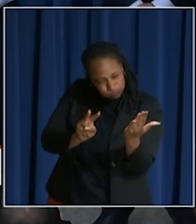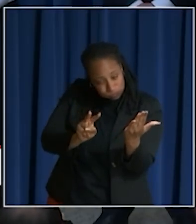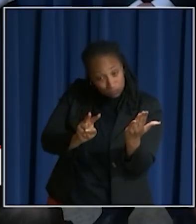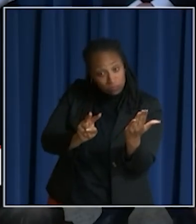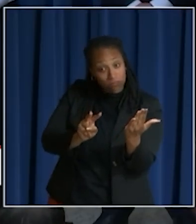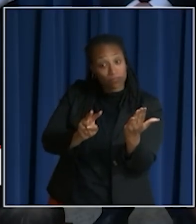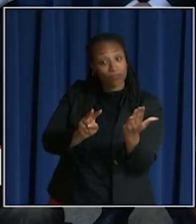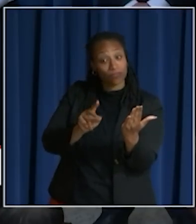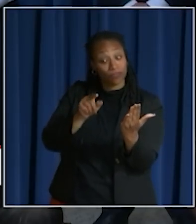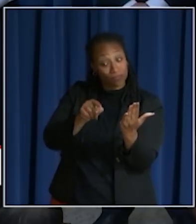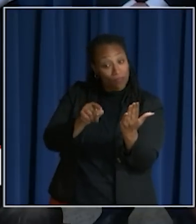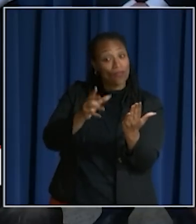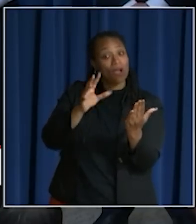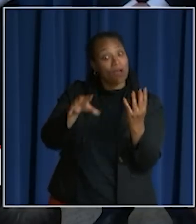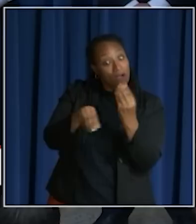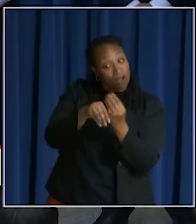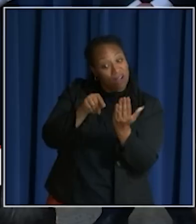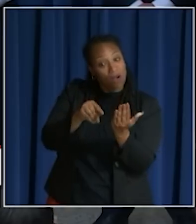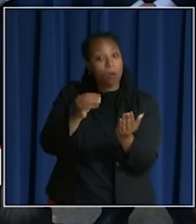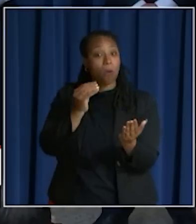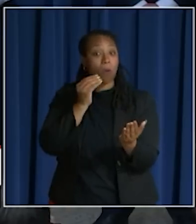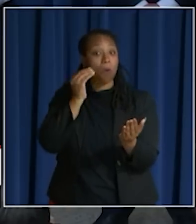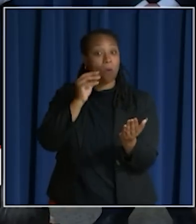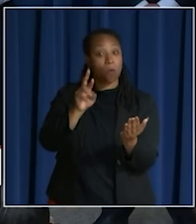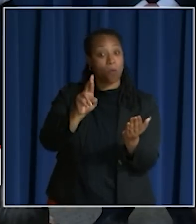declared emergency.